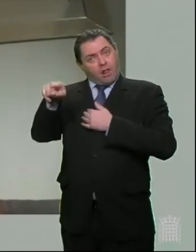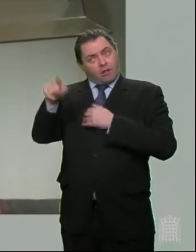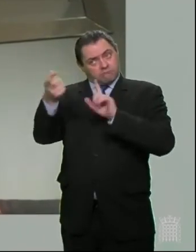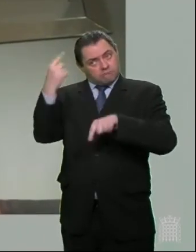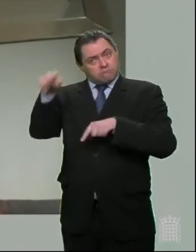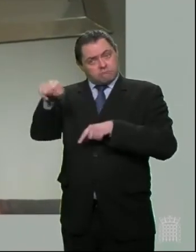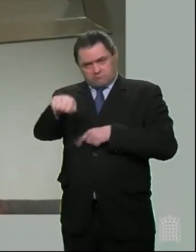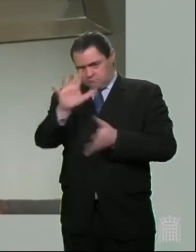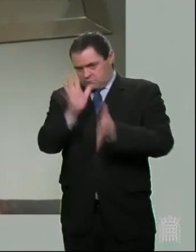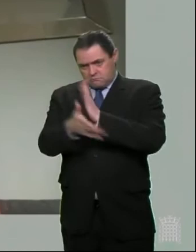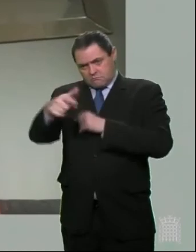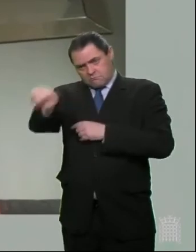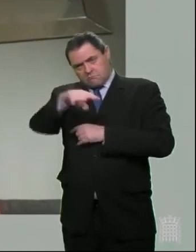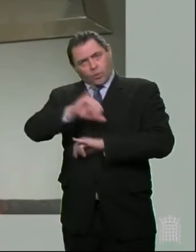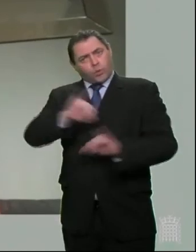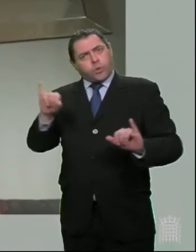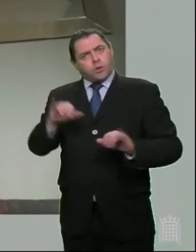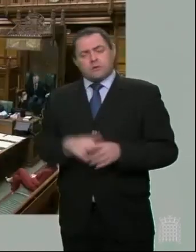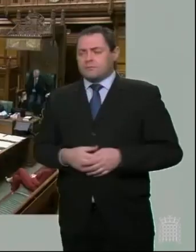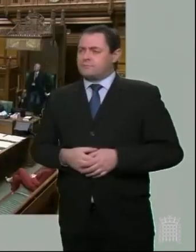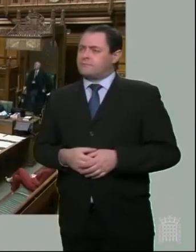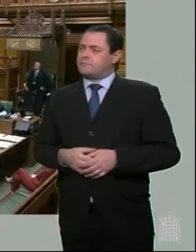damage and devastation that this has caused?